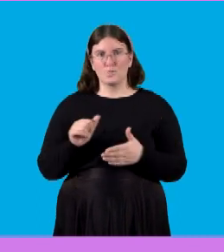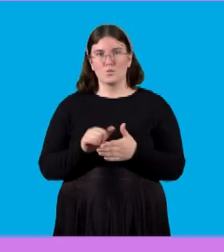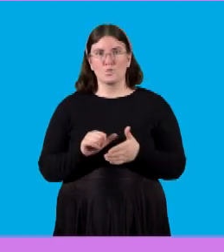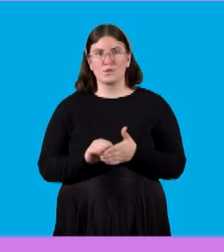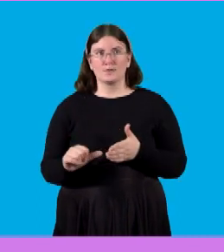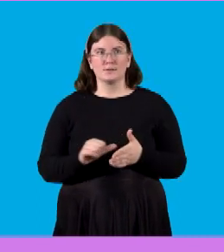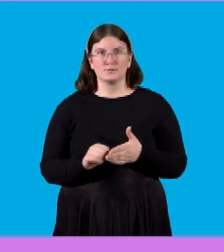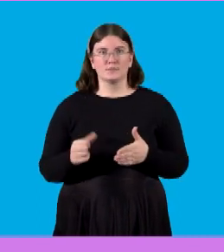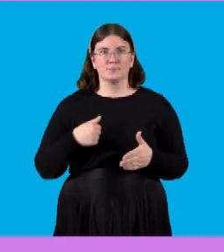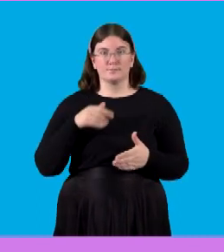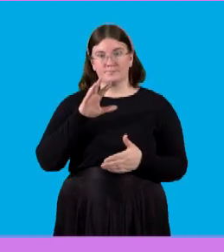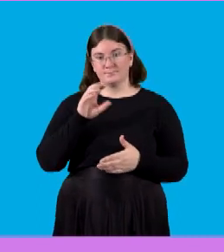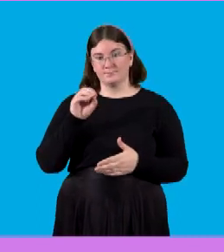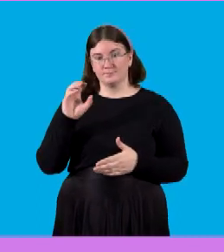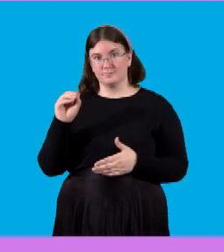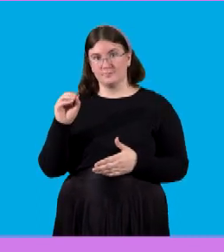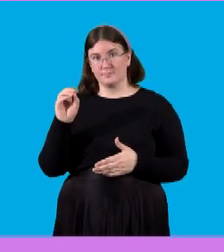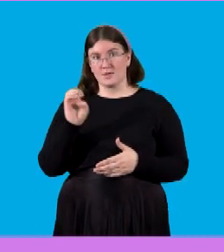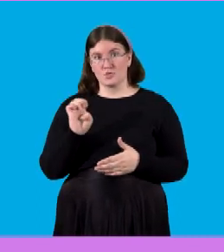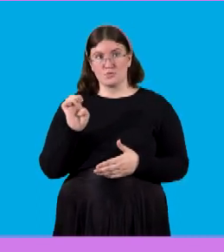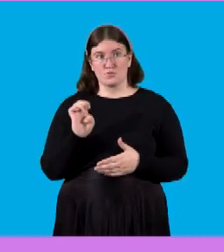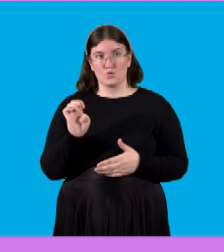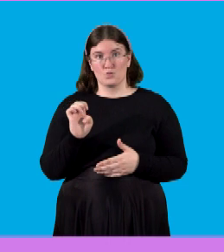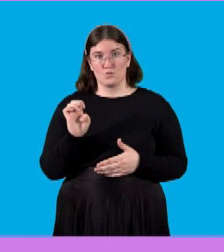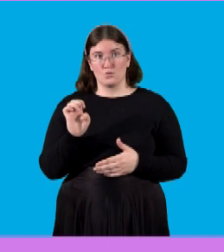two in terms of weeks. So therefore I'll take the 500 euros.